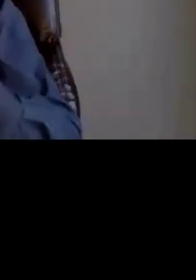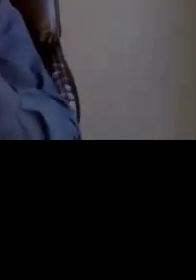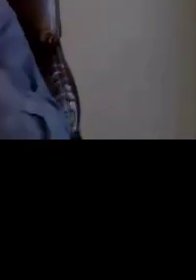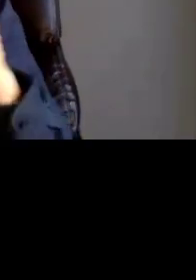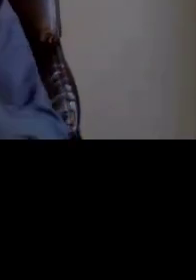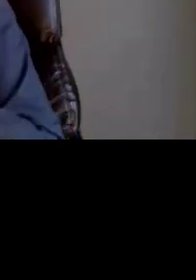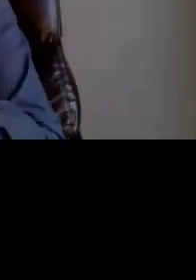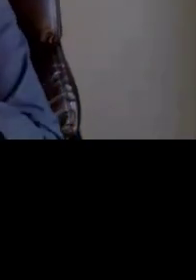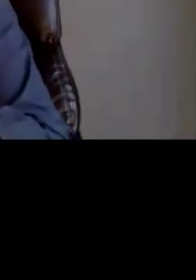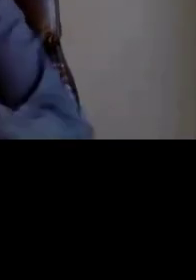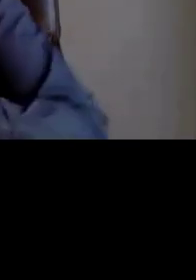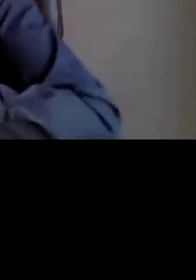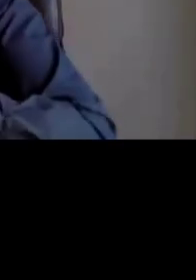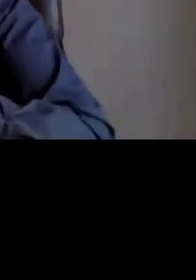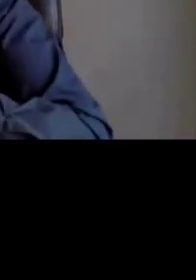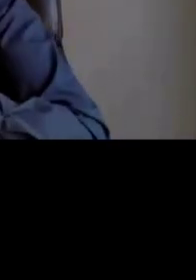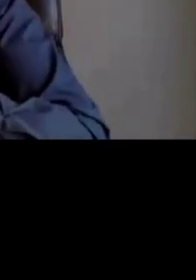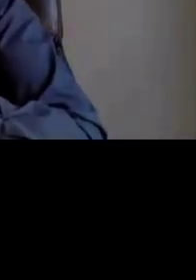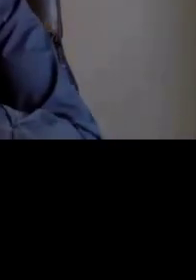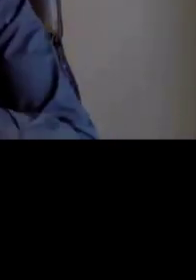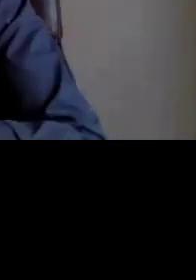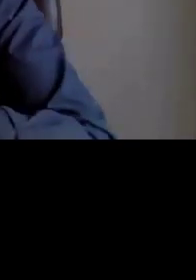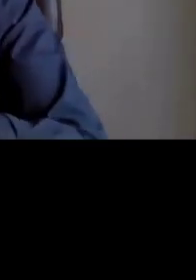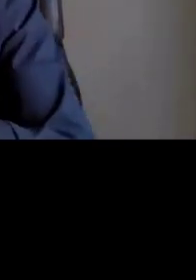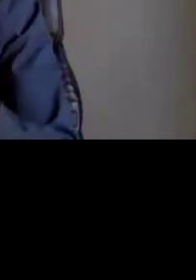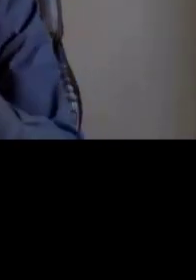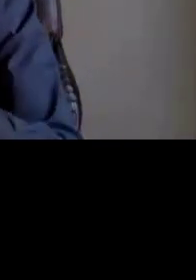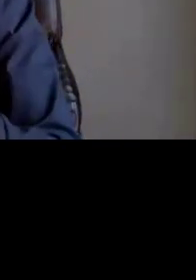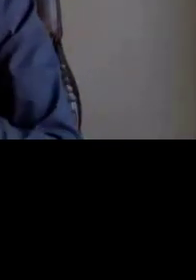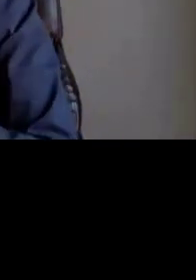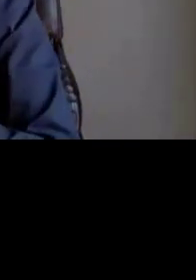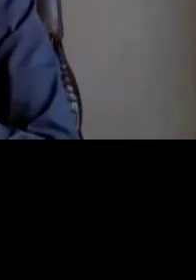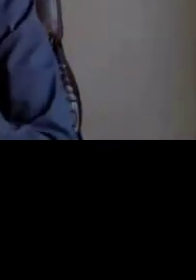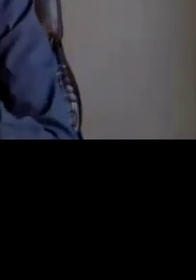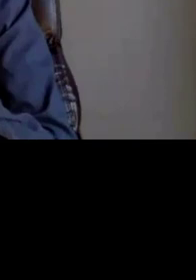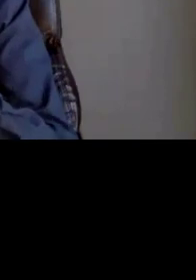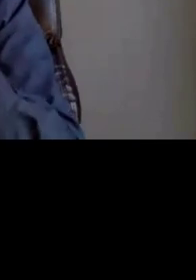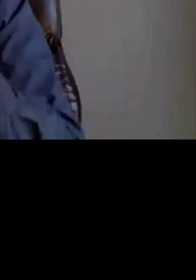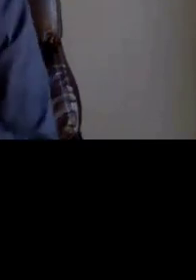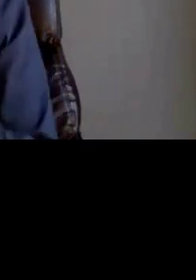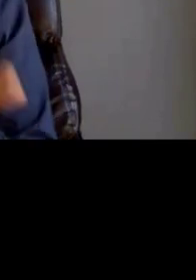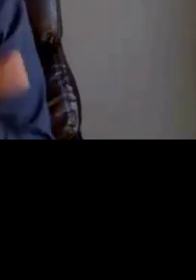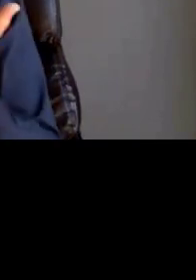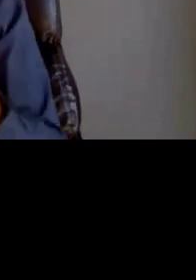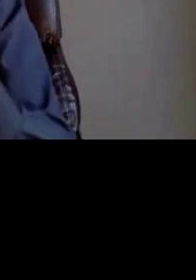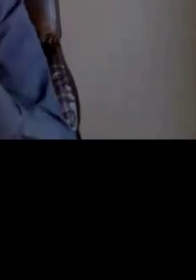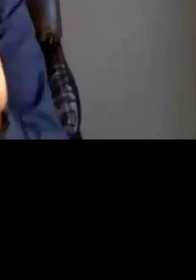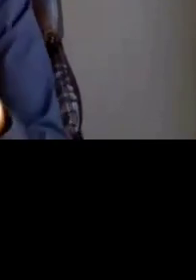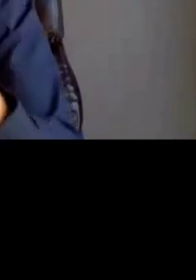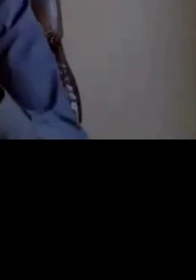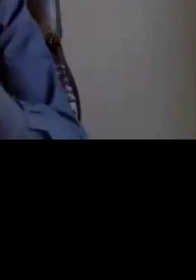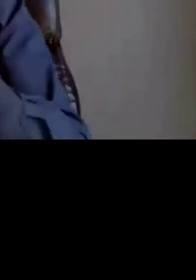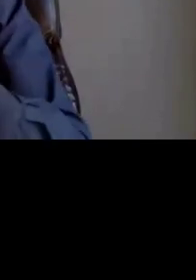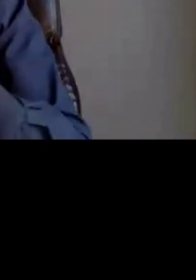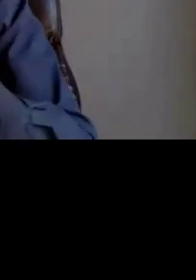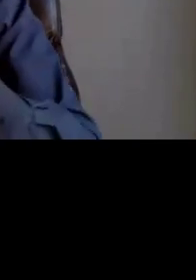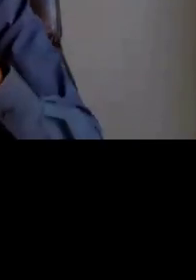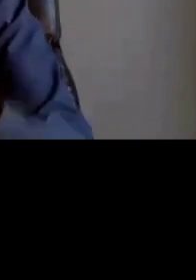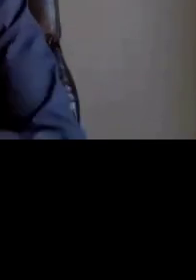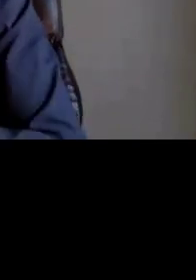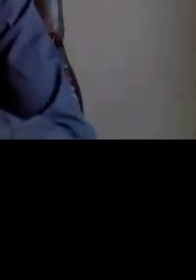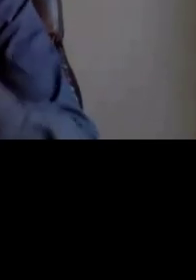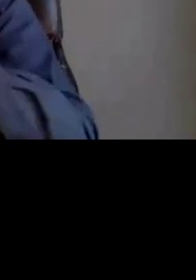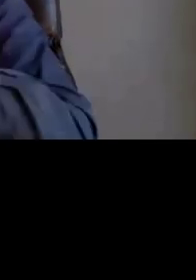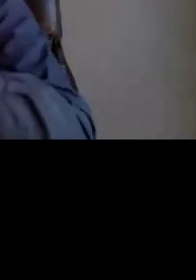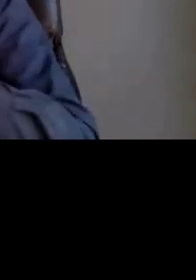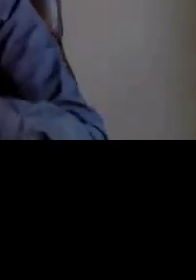that are considered to be new investigators. They have not been able to acquire independent or high levels of research funding or